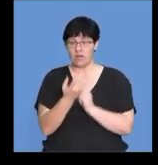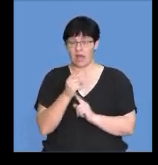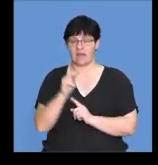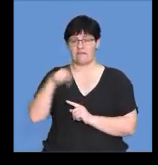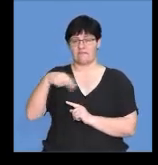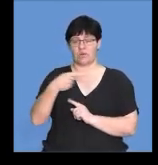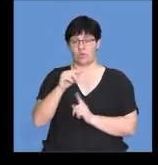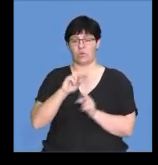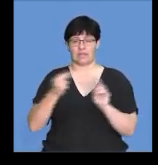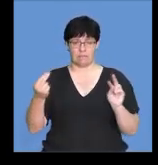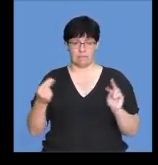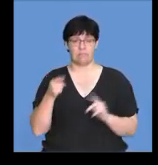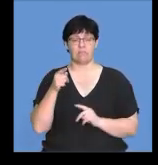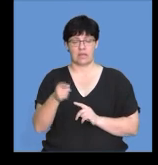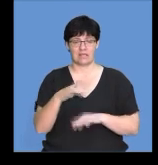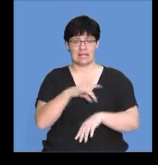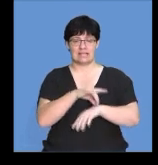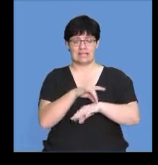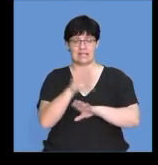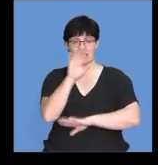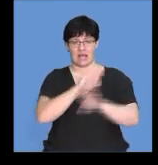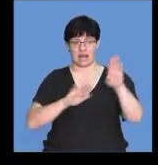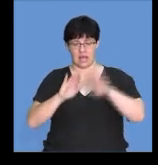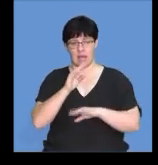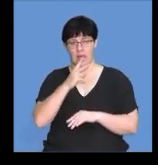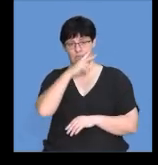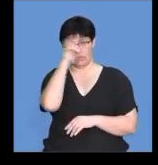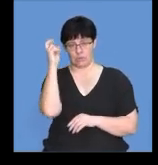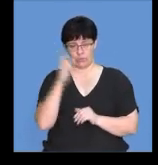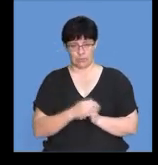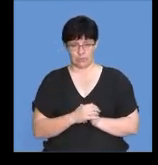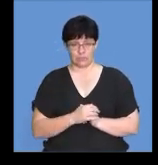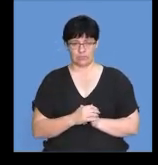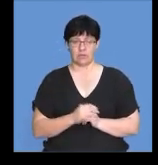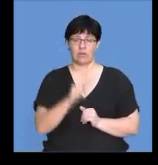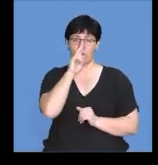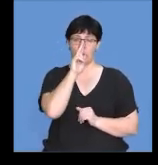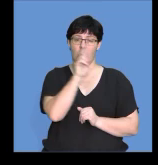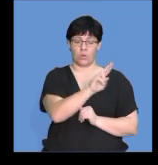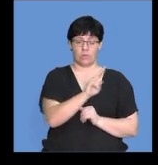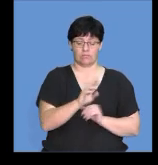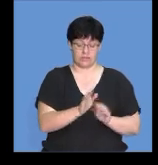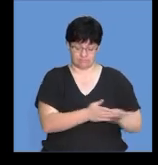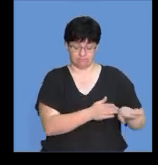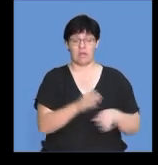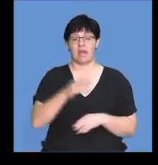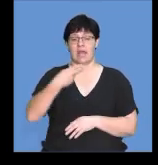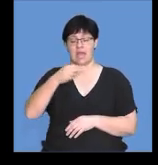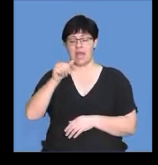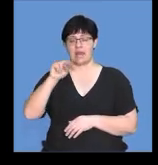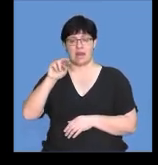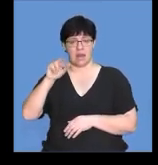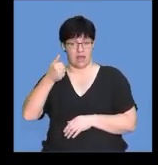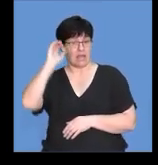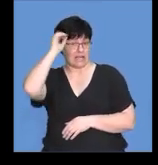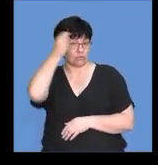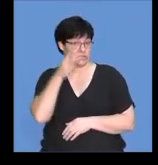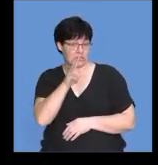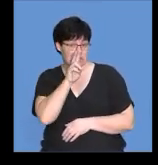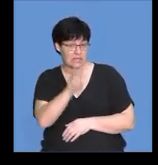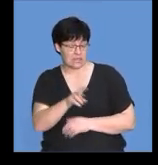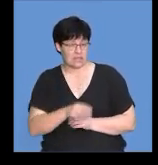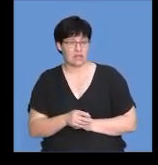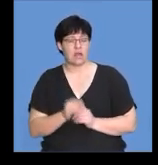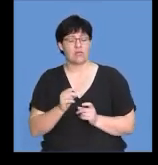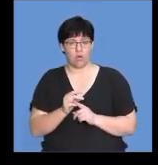phenotype, in this case skin color being blue. Let's look at Hannah. And Hannah's quite interesting because she has